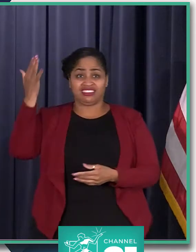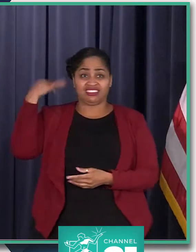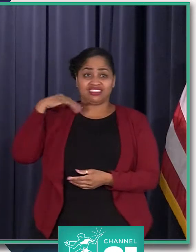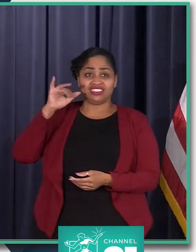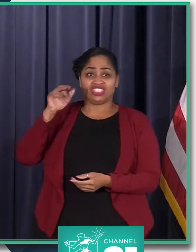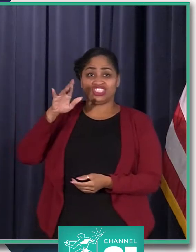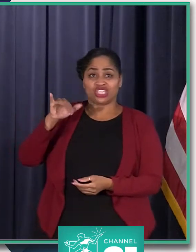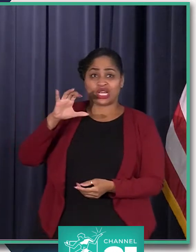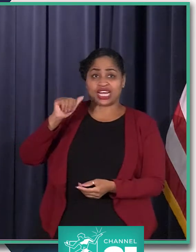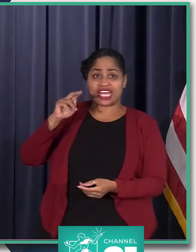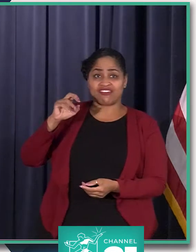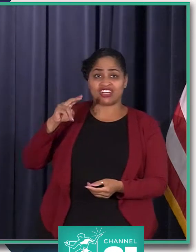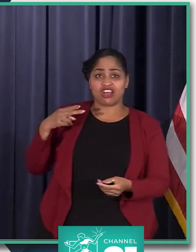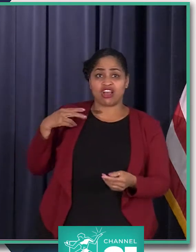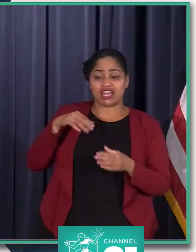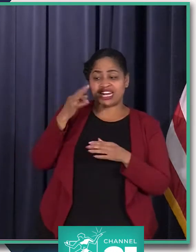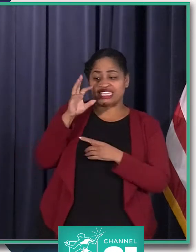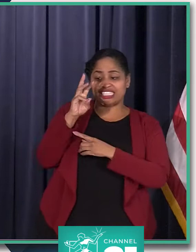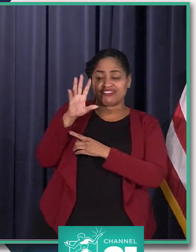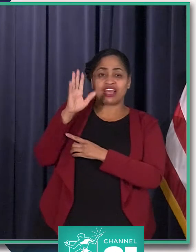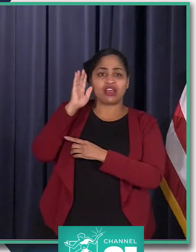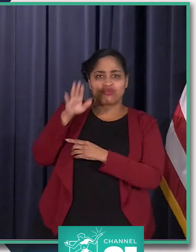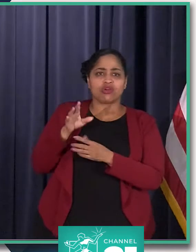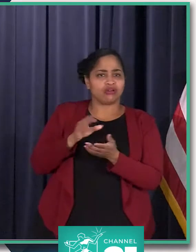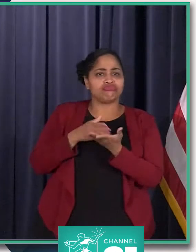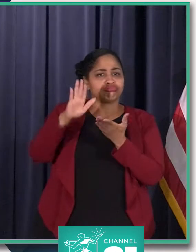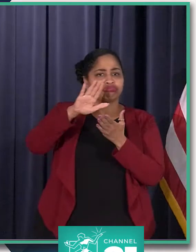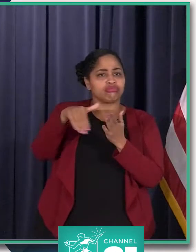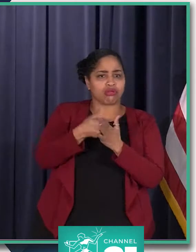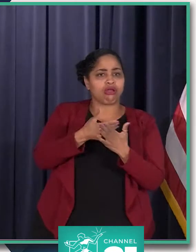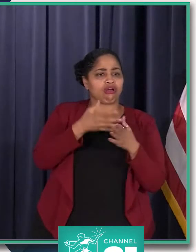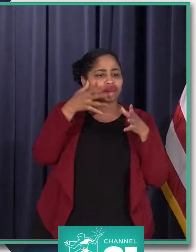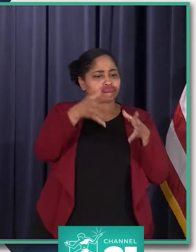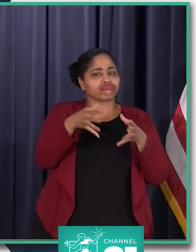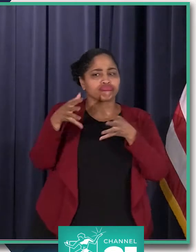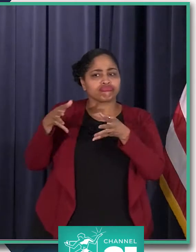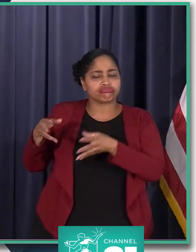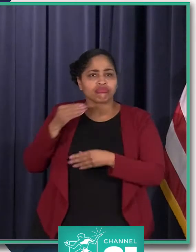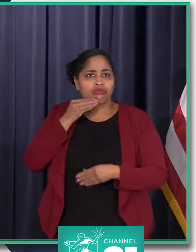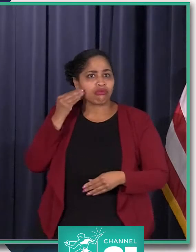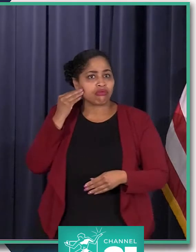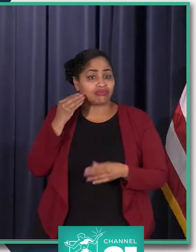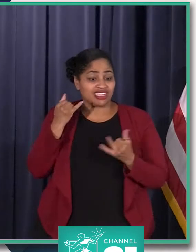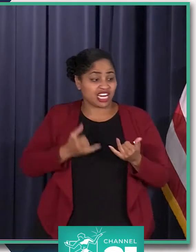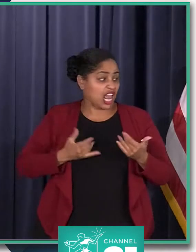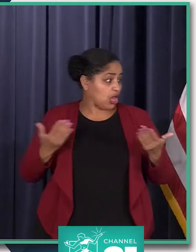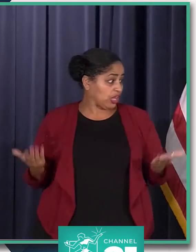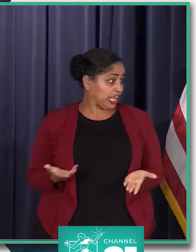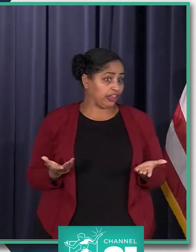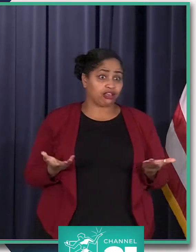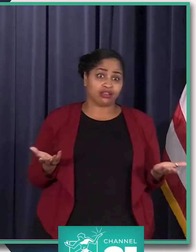in 1965 that they would get rid of the vacant house menace. And here we are,